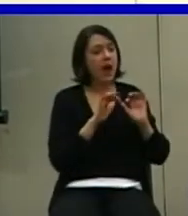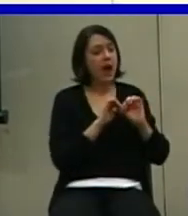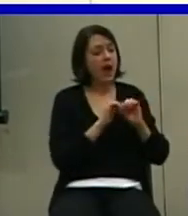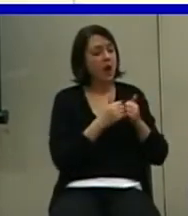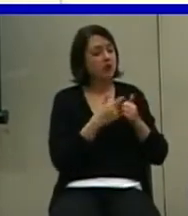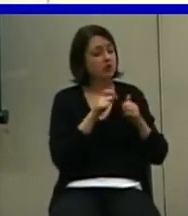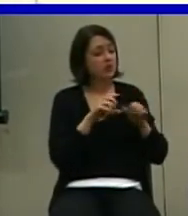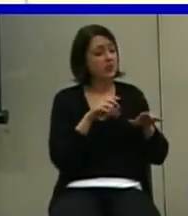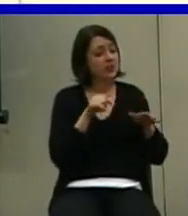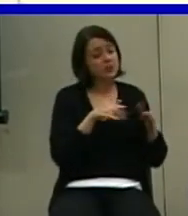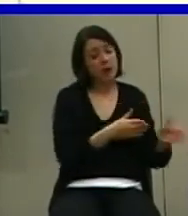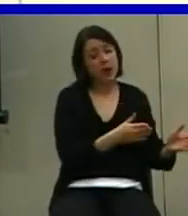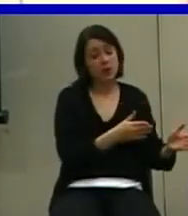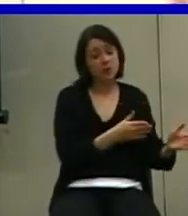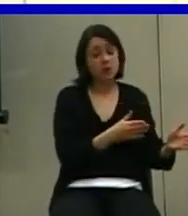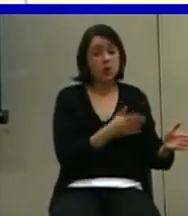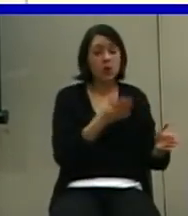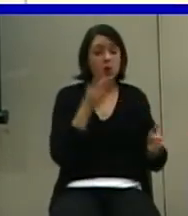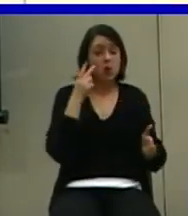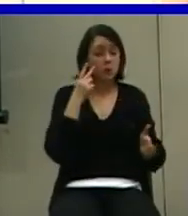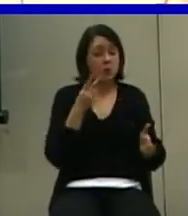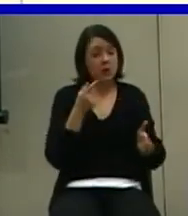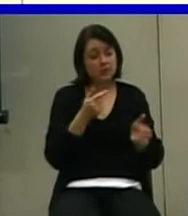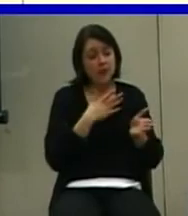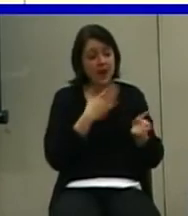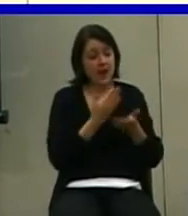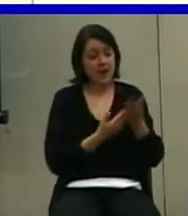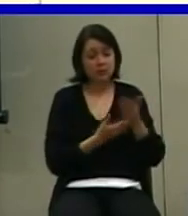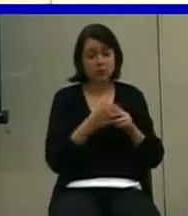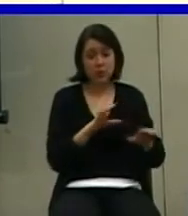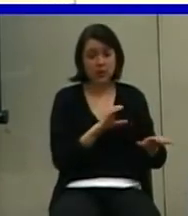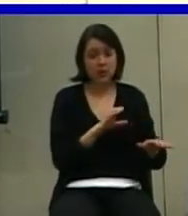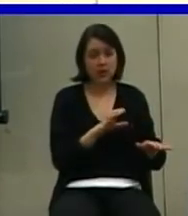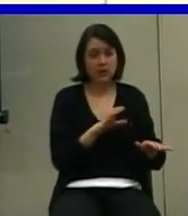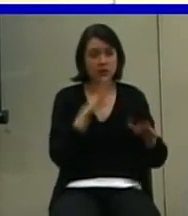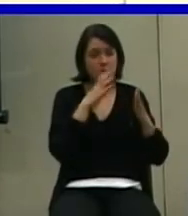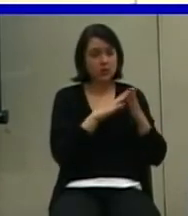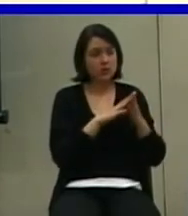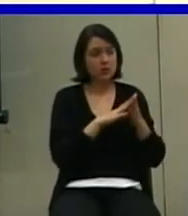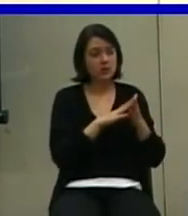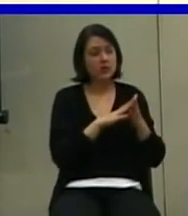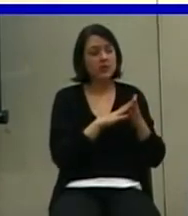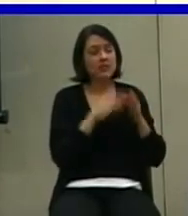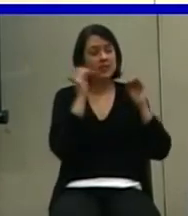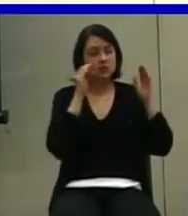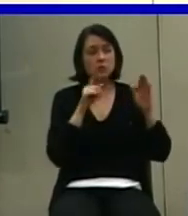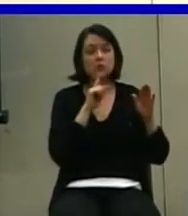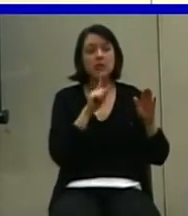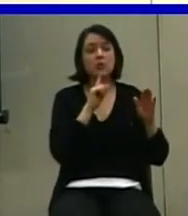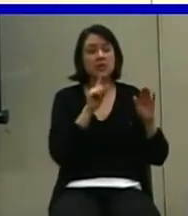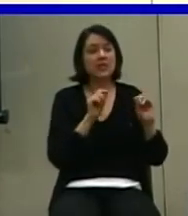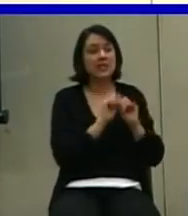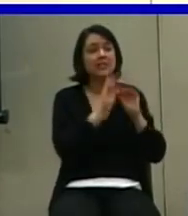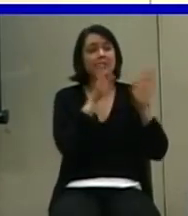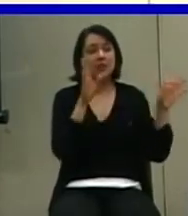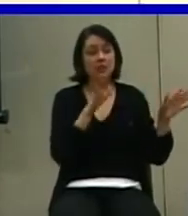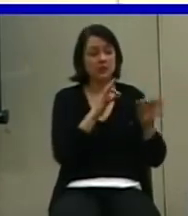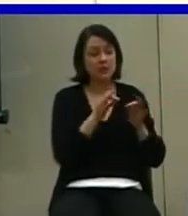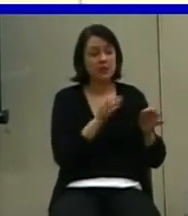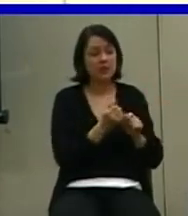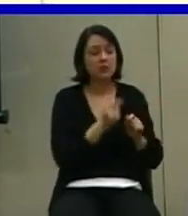I should do it like this? Watch what this hand is doing. They are very, very explicit when they talk about